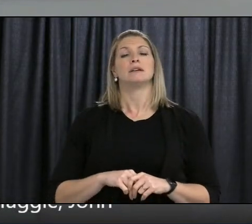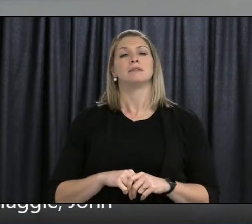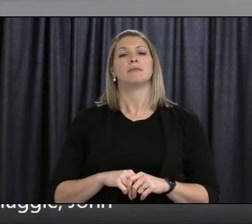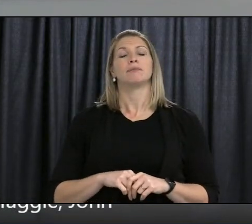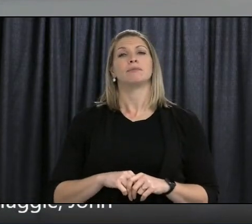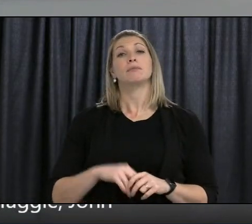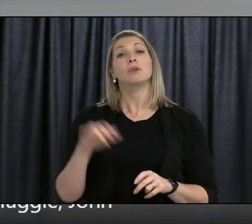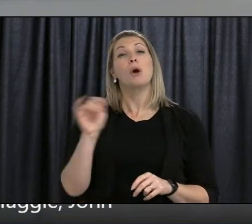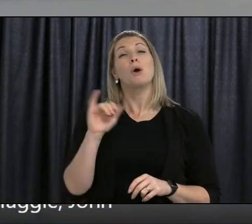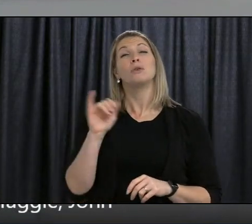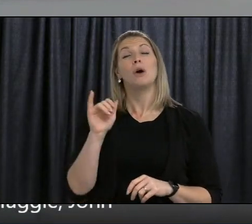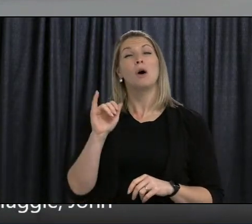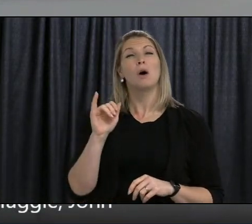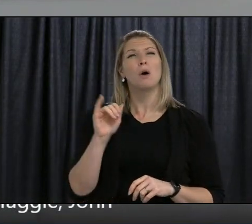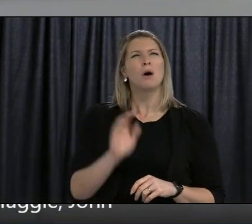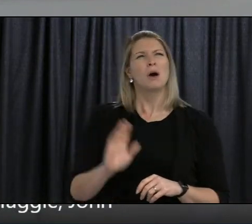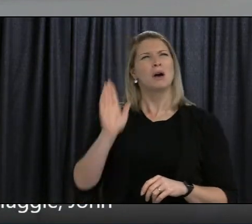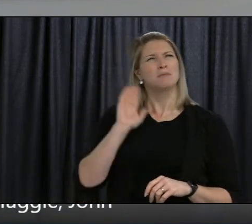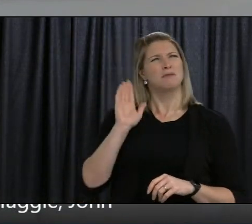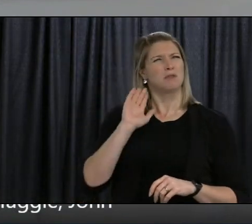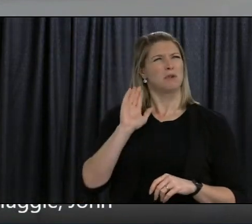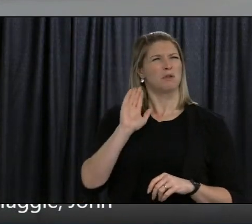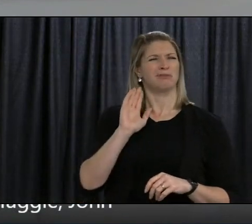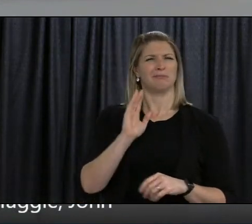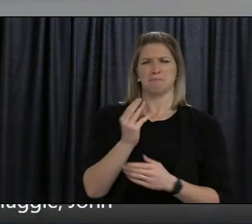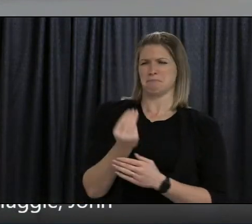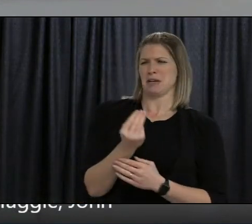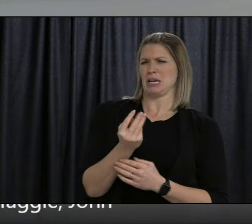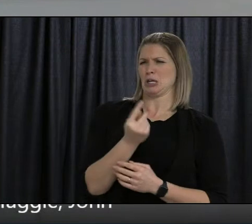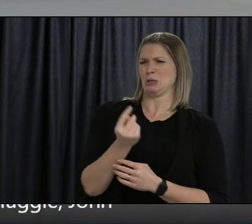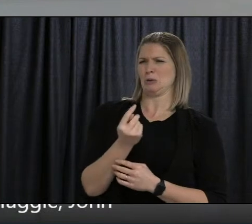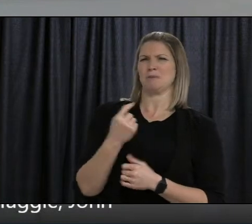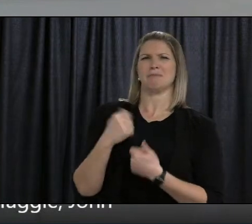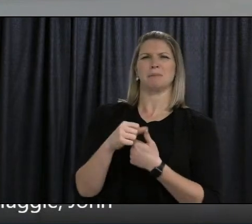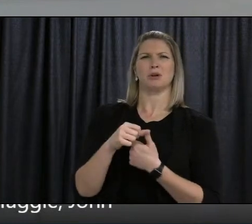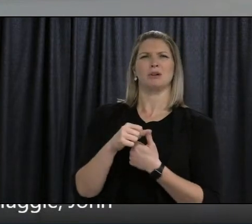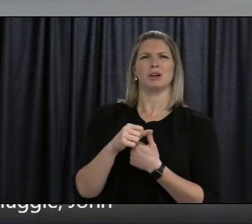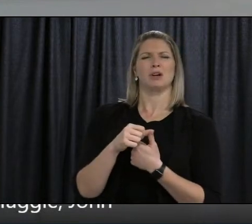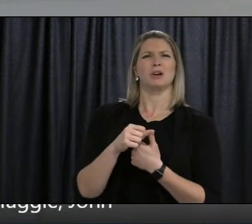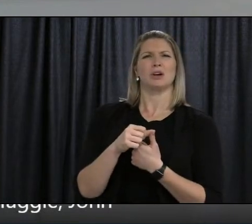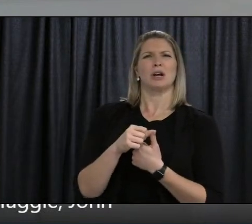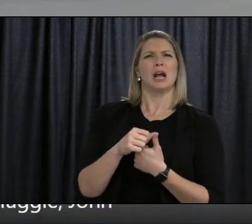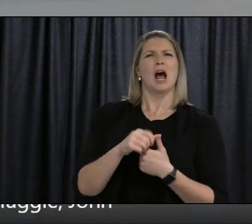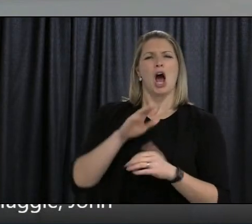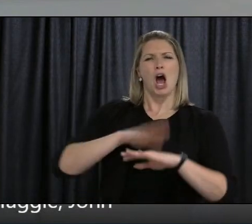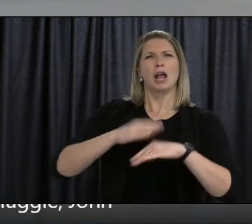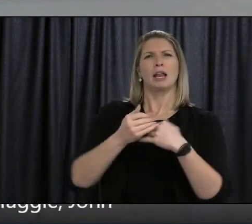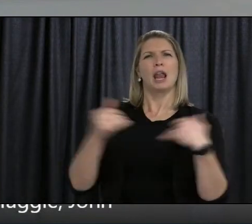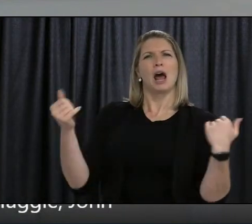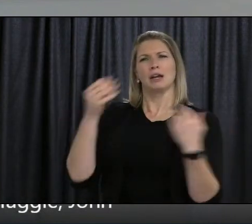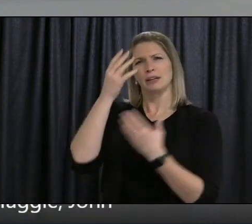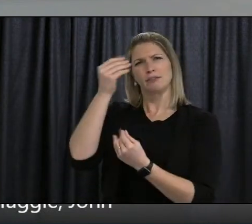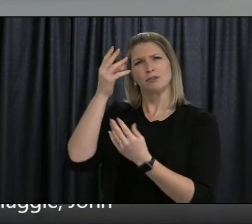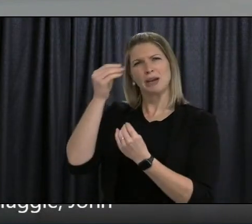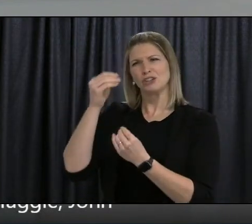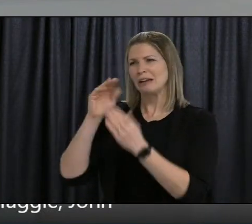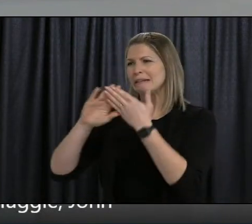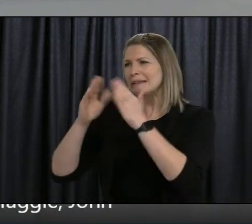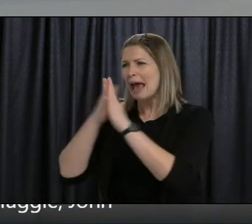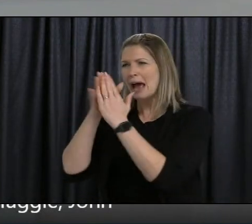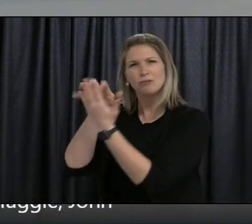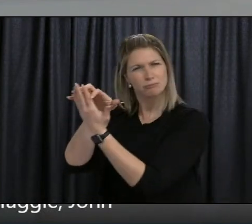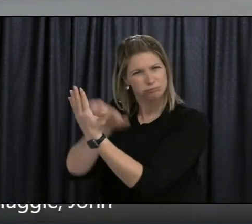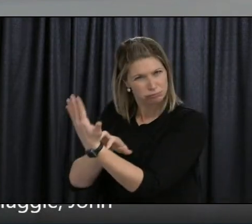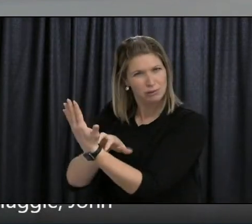may remember I referenced earlier on in the week that we would change slightly the way the reports were delivered. We